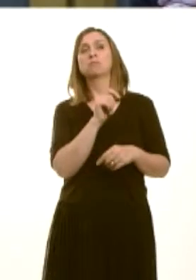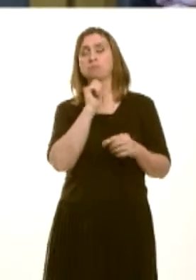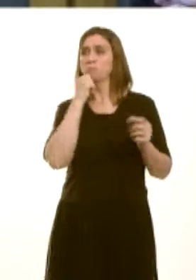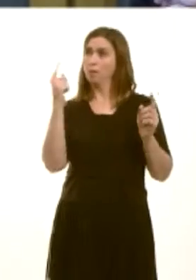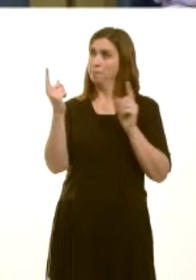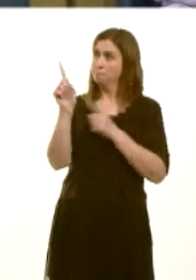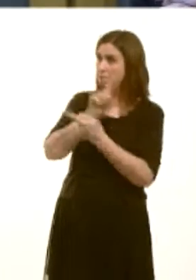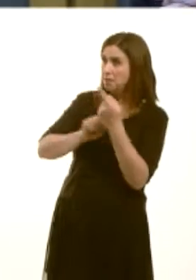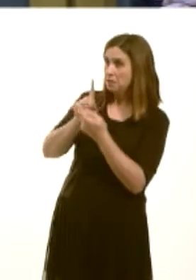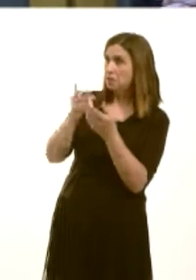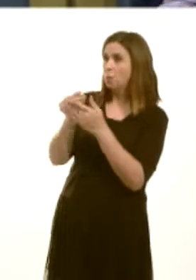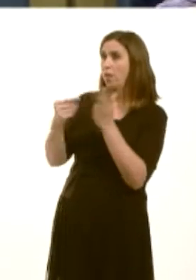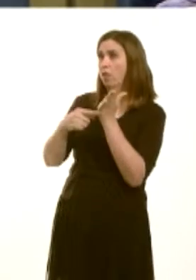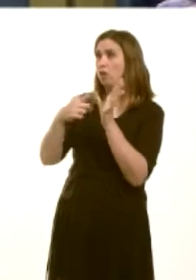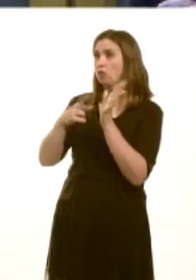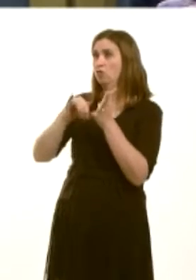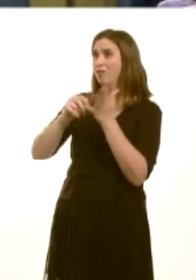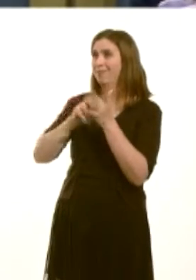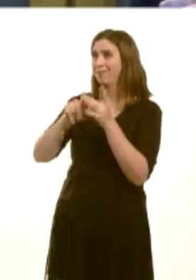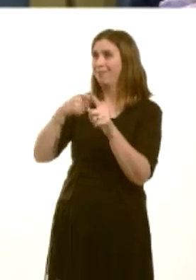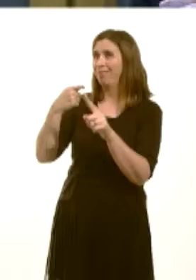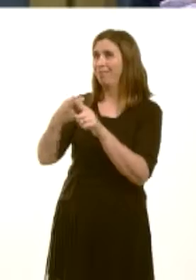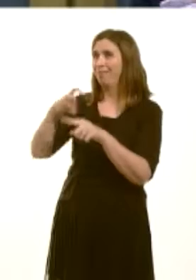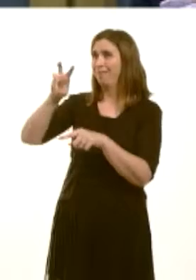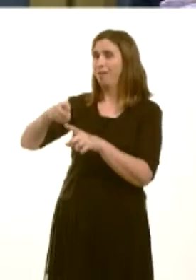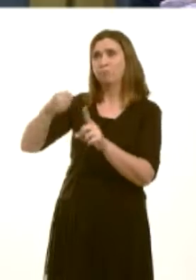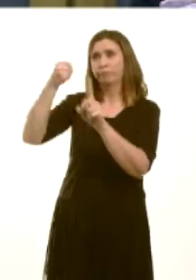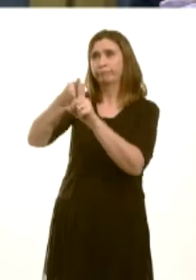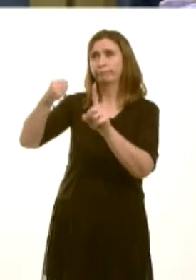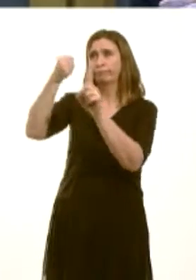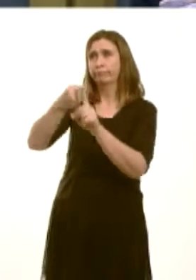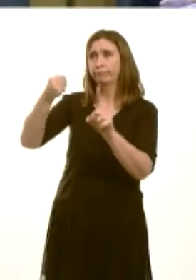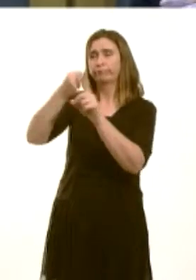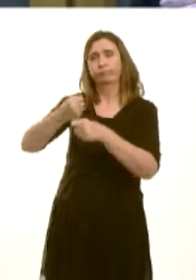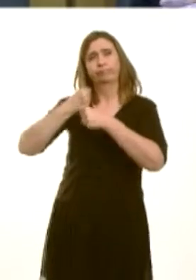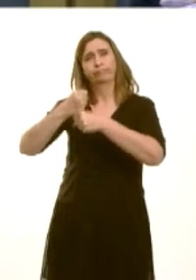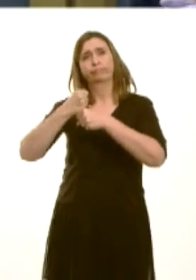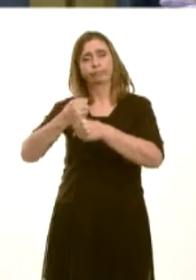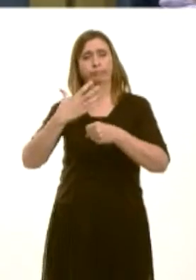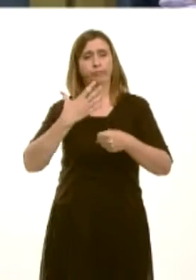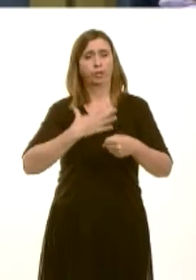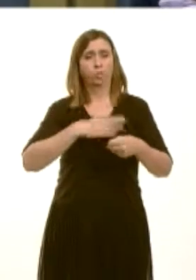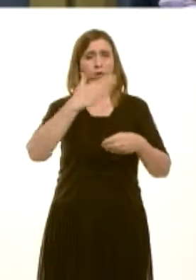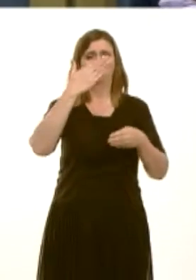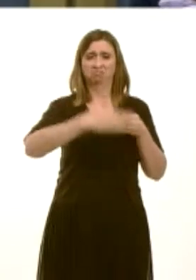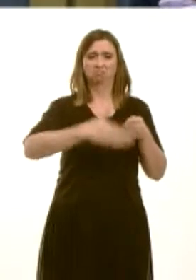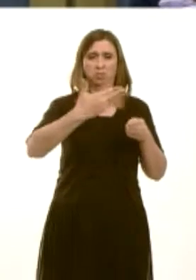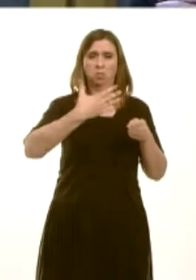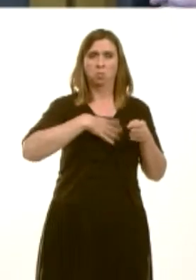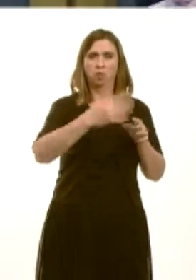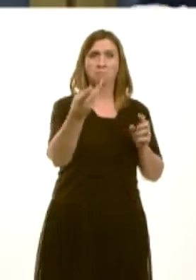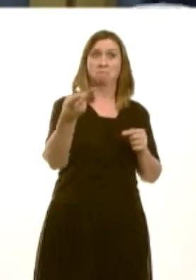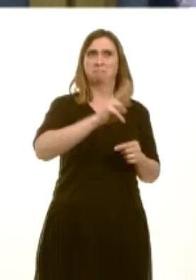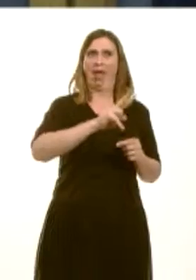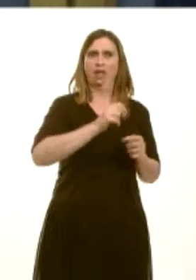Trawslink Cymru campaigners. They are working to promote the reopening of this line in the near future. Now, the next step for